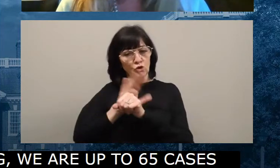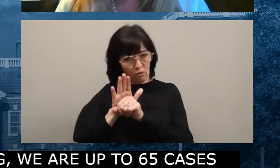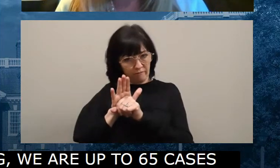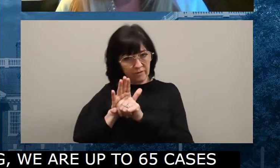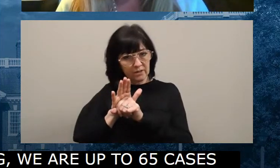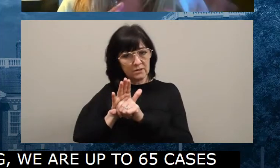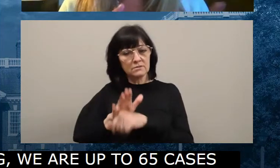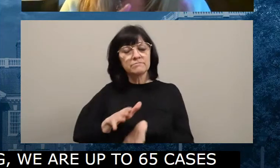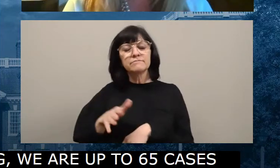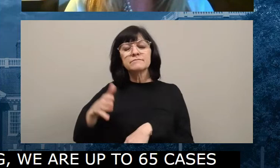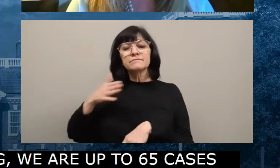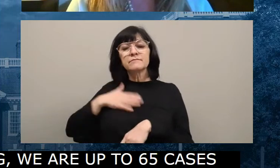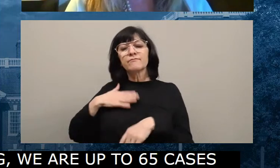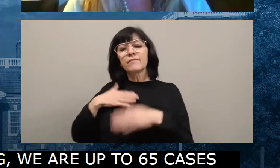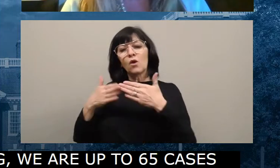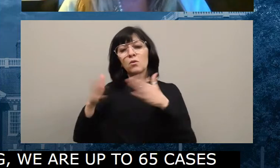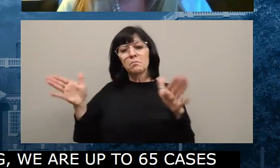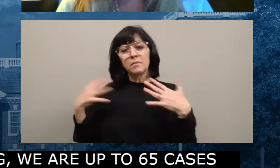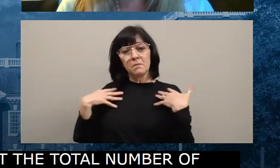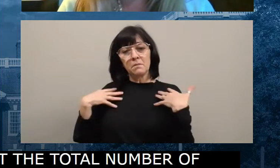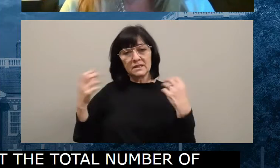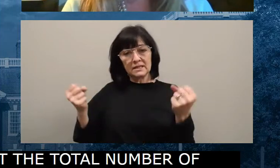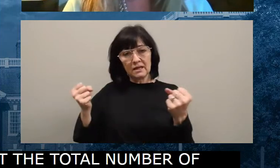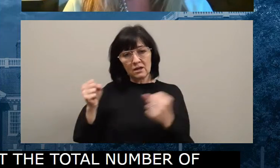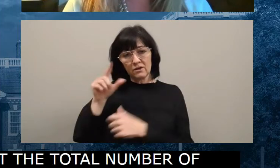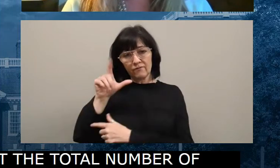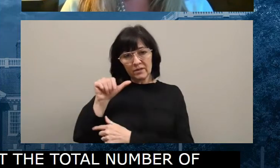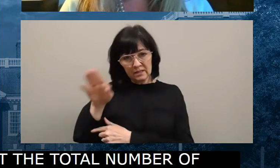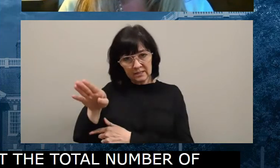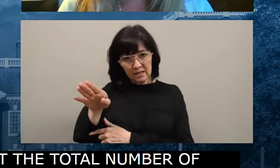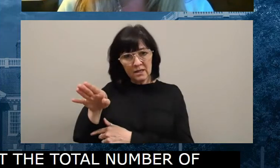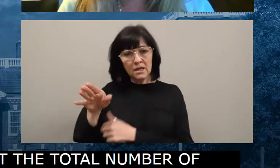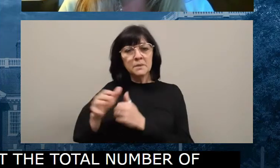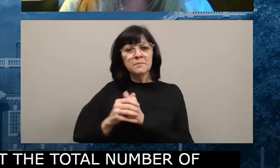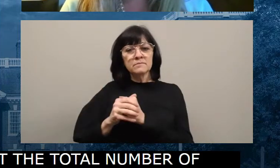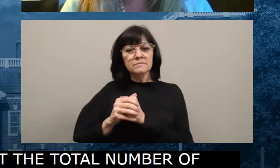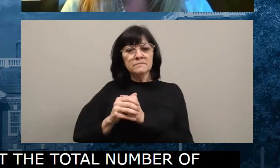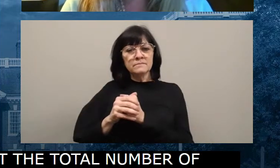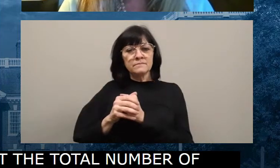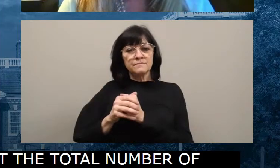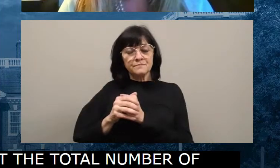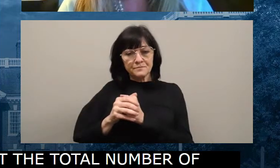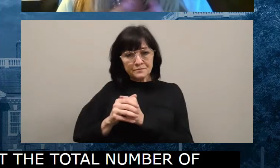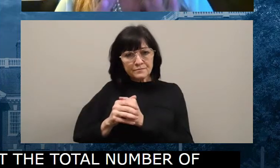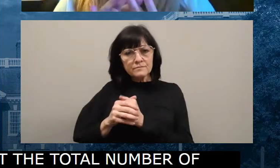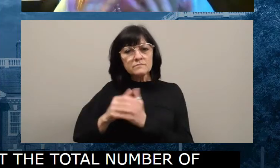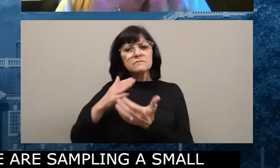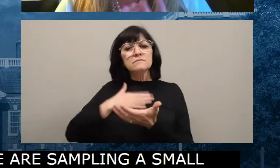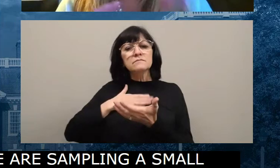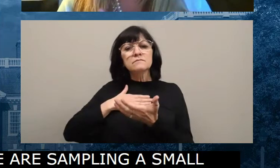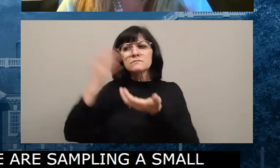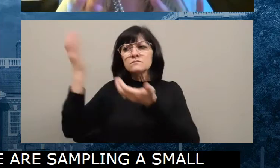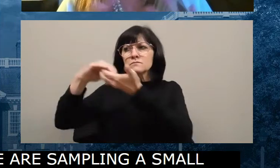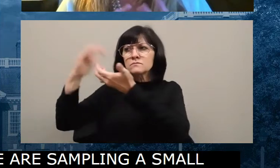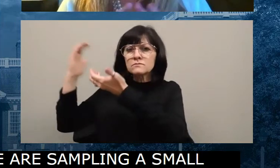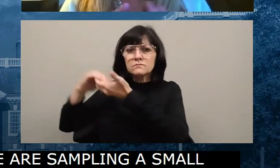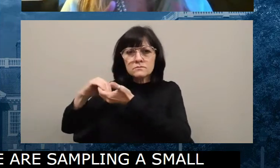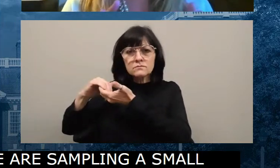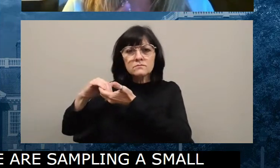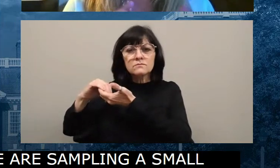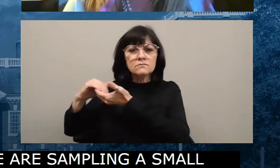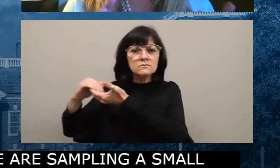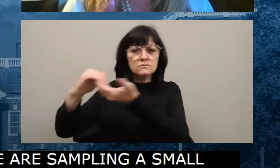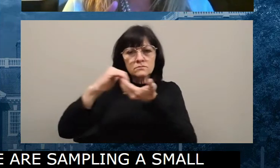public health lab, and some other partners are sequencing as well. So this is not going to be the